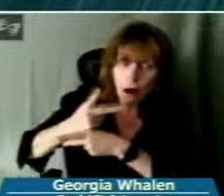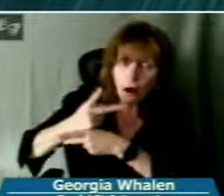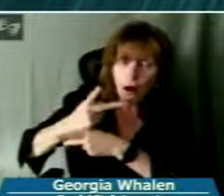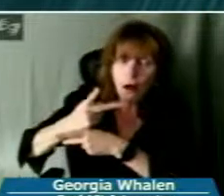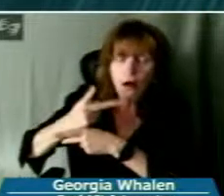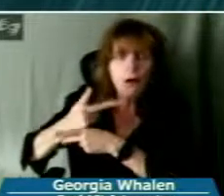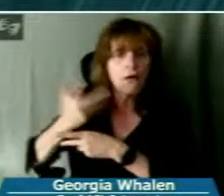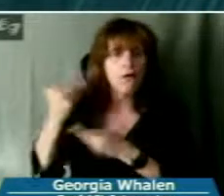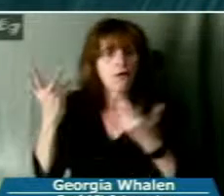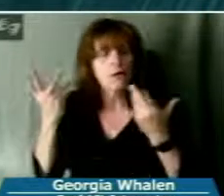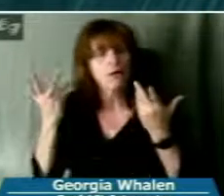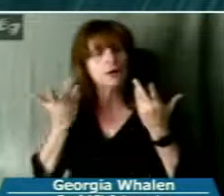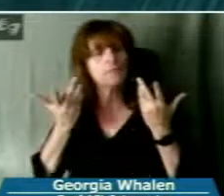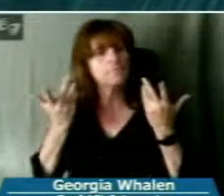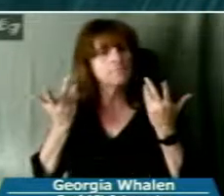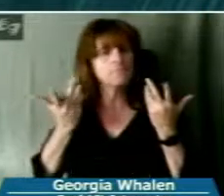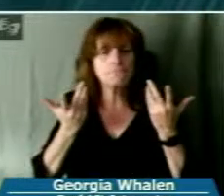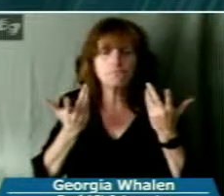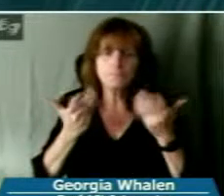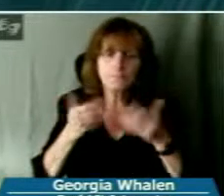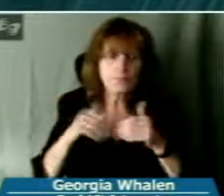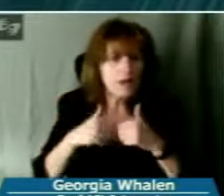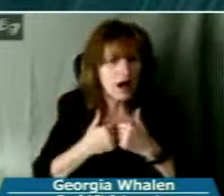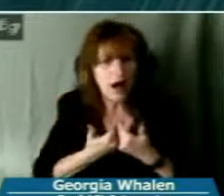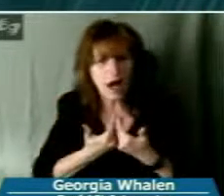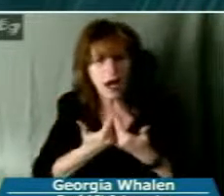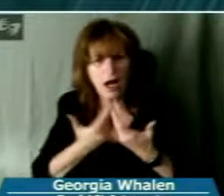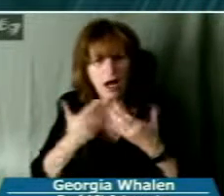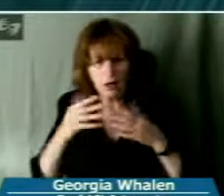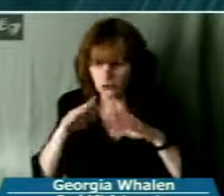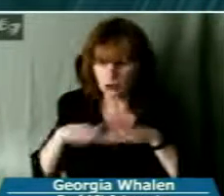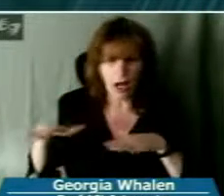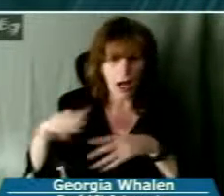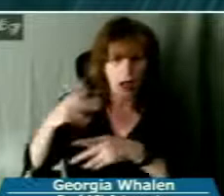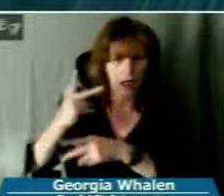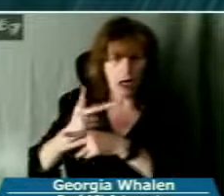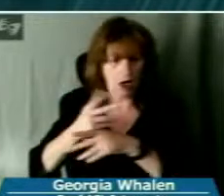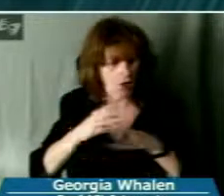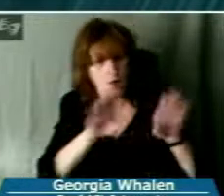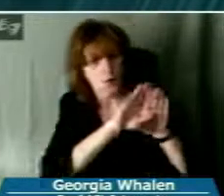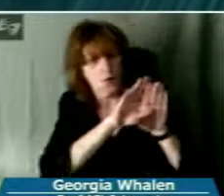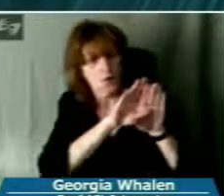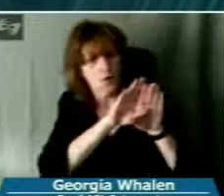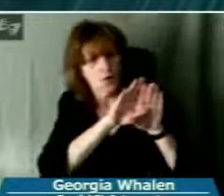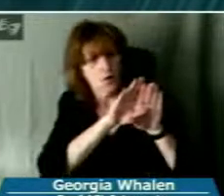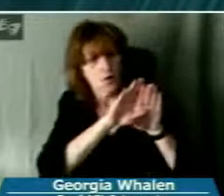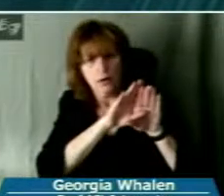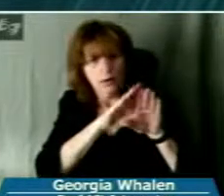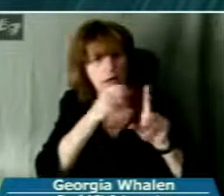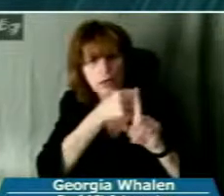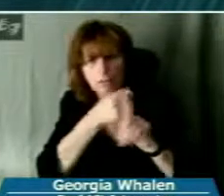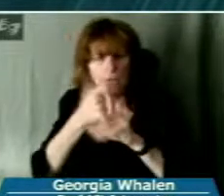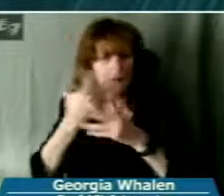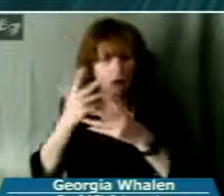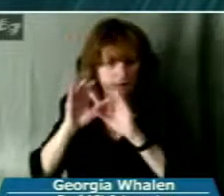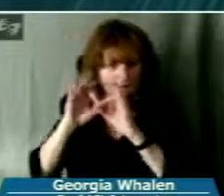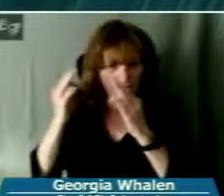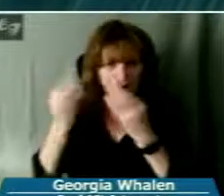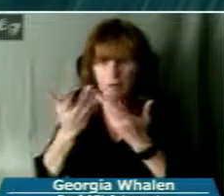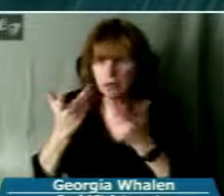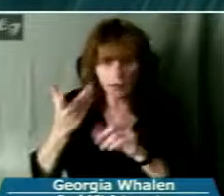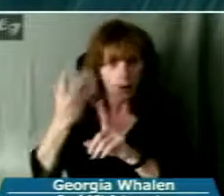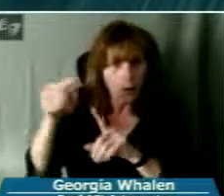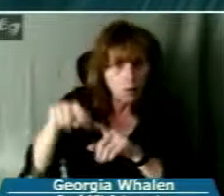system, what does that mean for the rest of the community in terms of their ability to get back to work and do the things that we need to do and care for children and ensure that